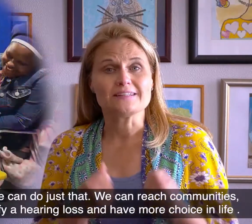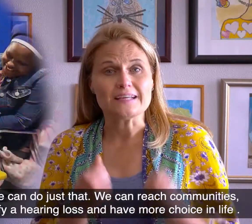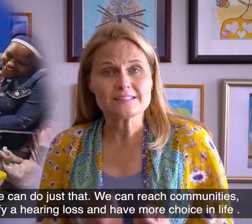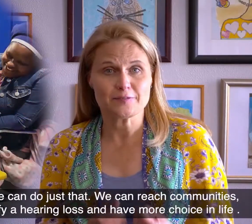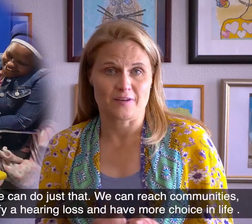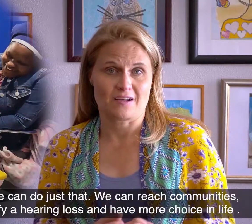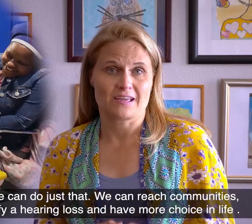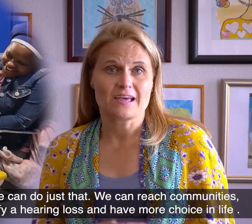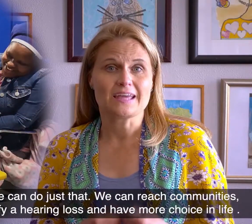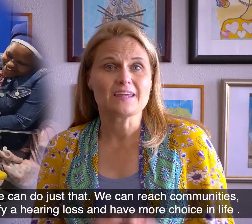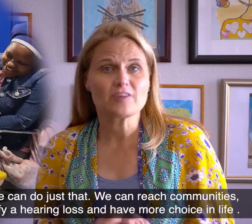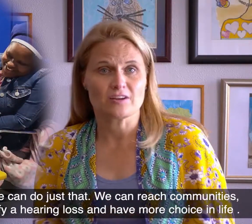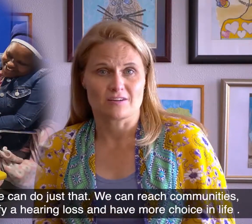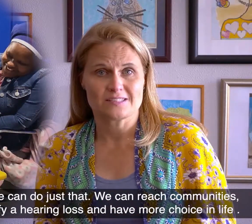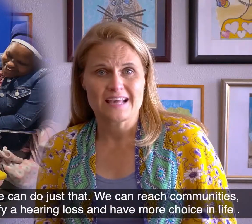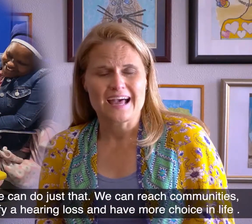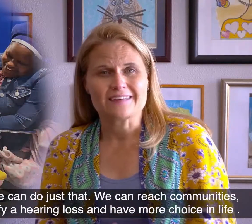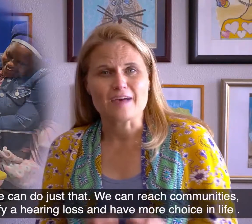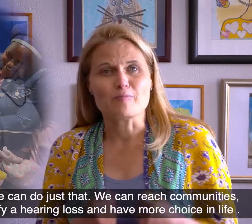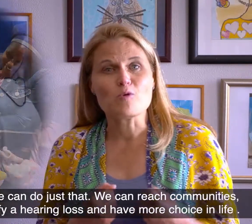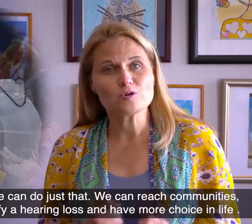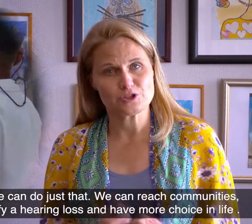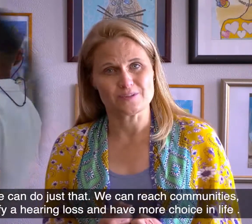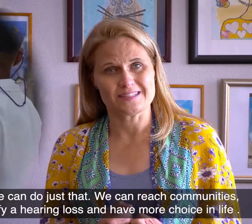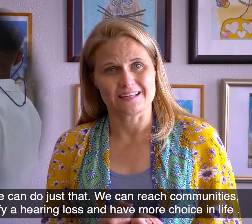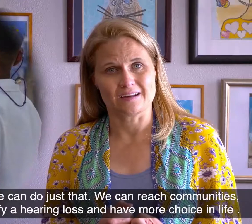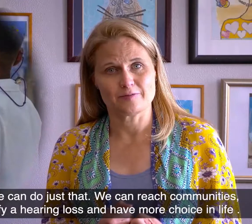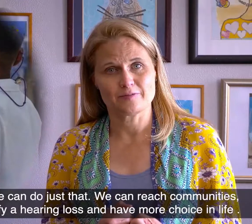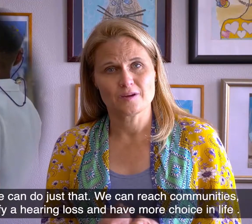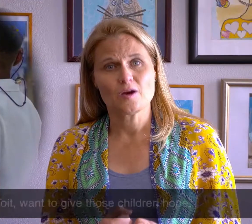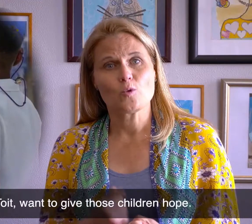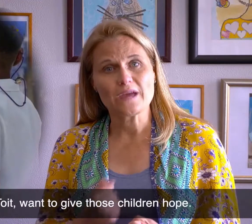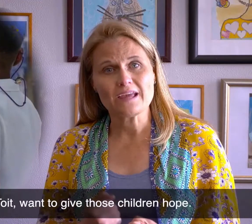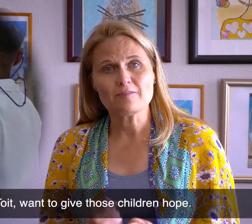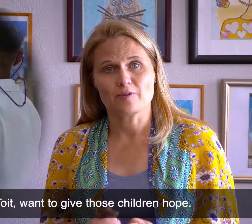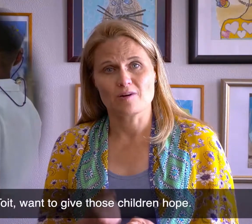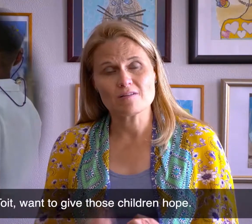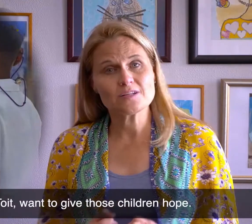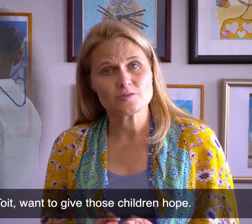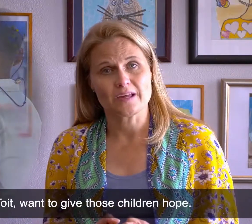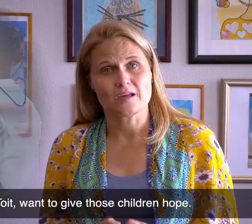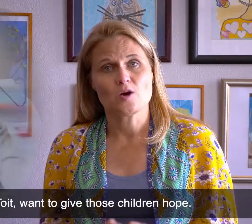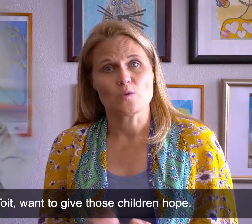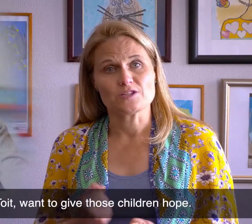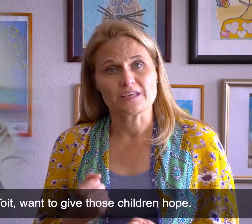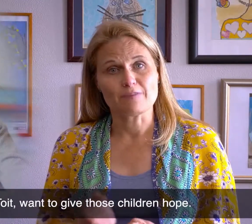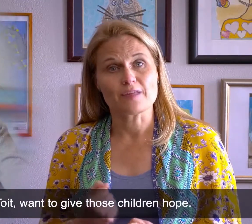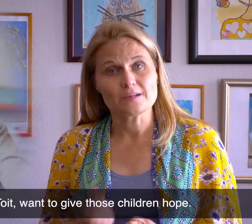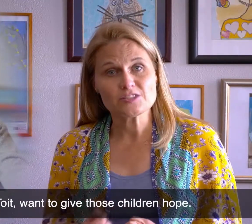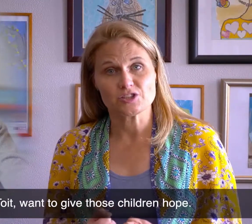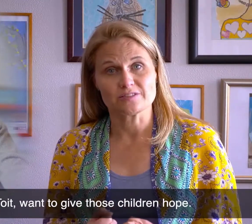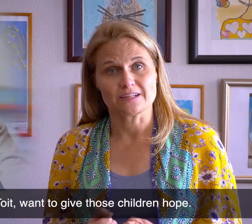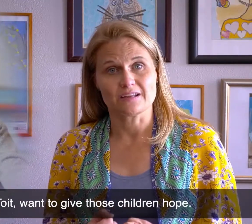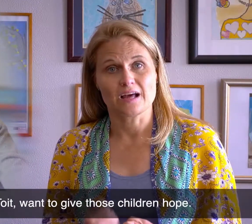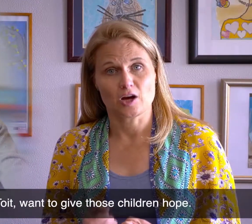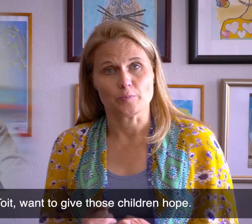to identify a hearing loss and have more choice in life. We, from Karel de Tooy, want to give